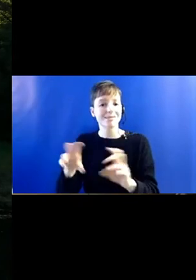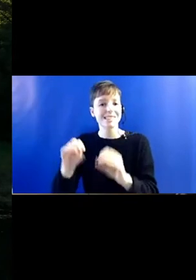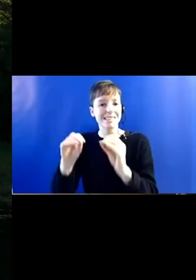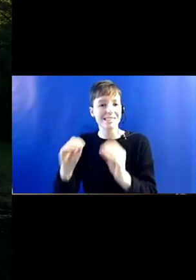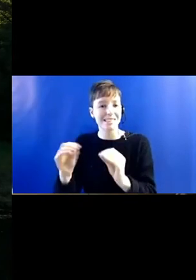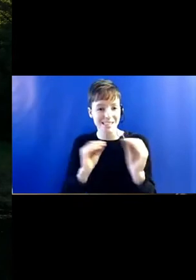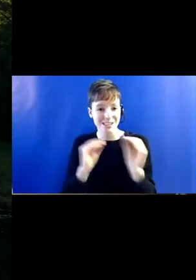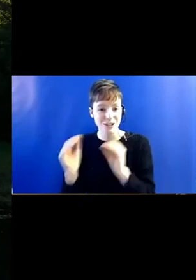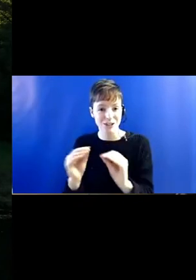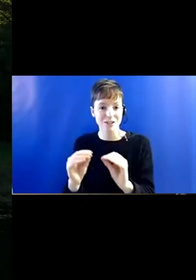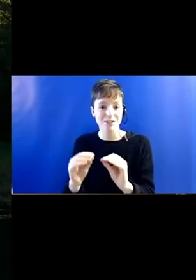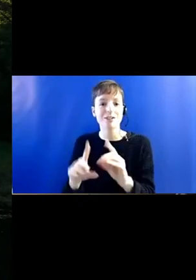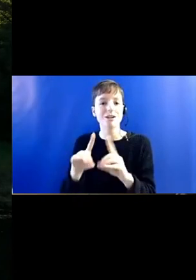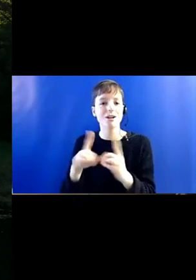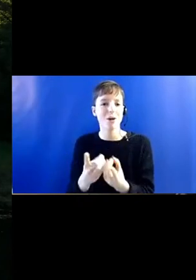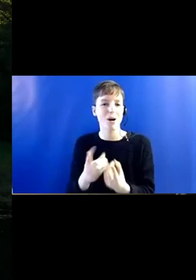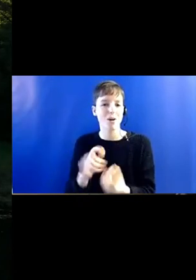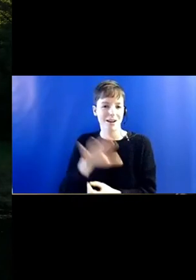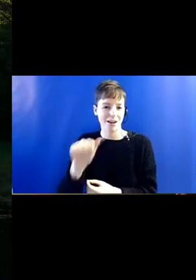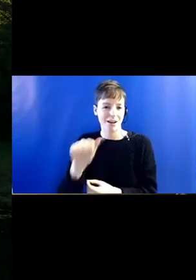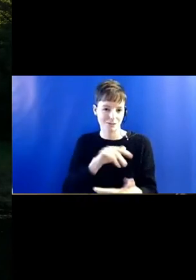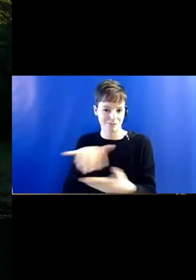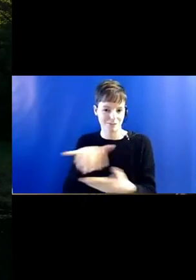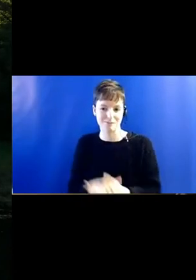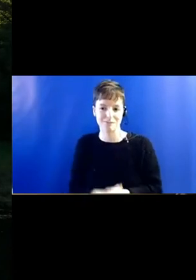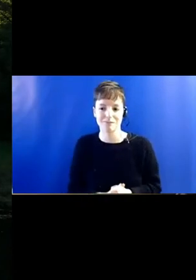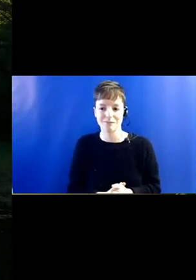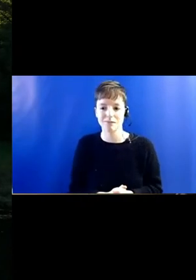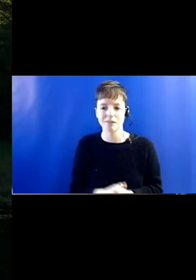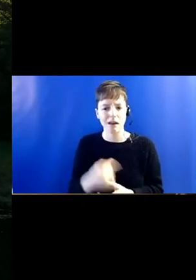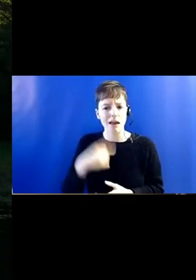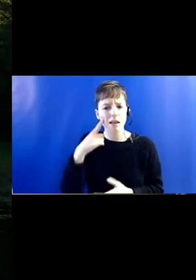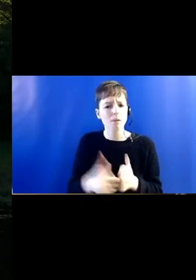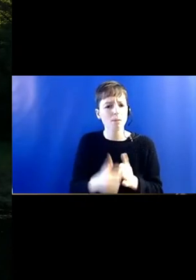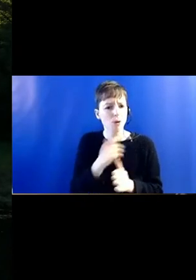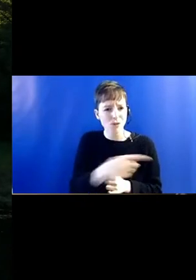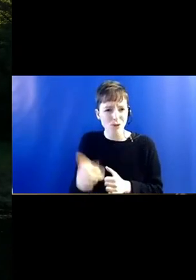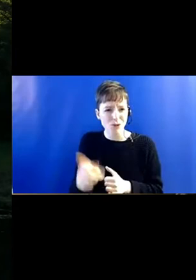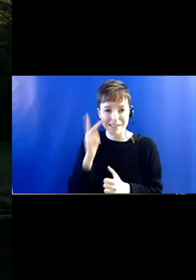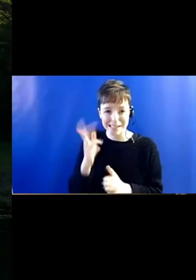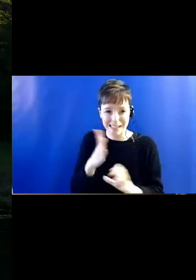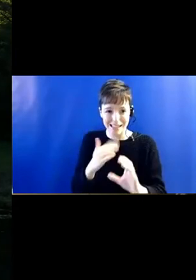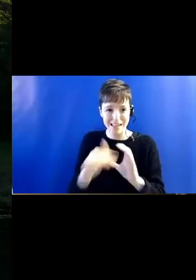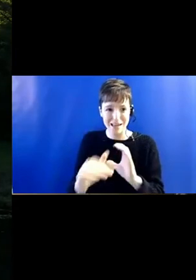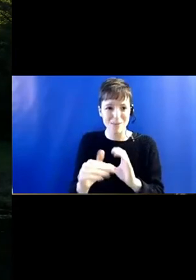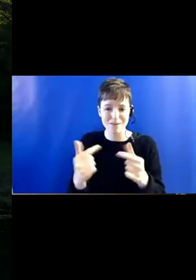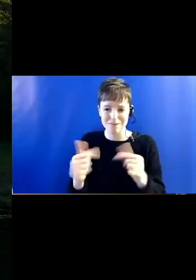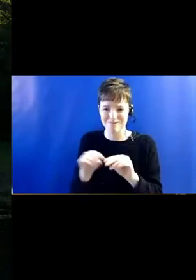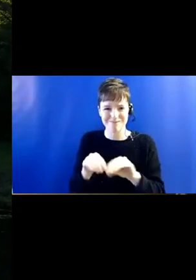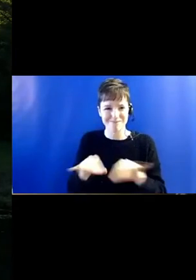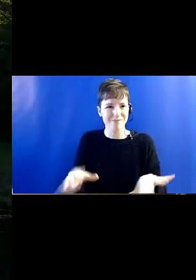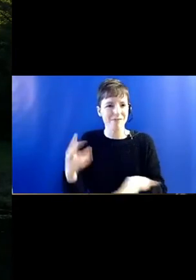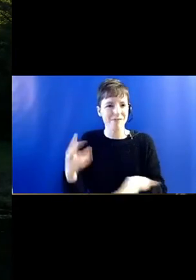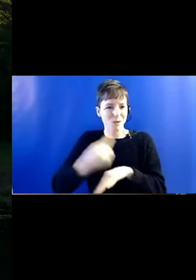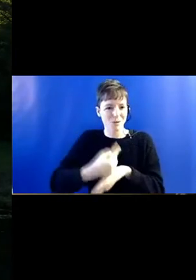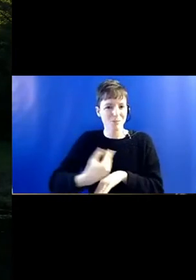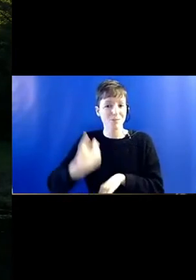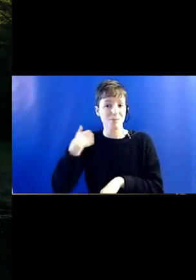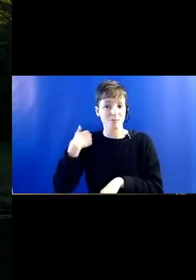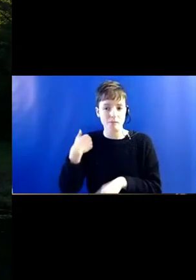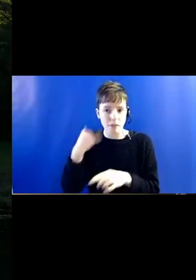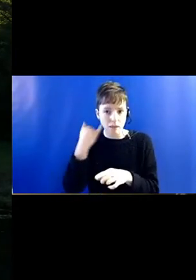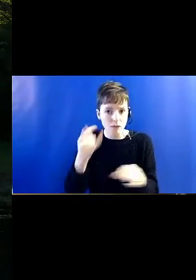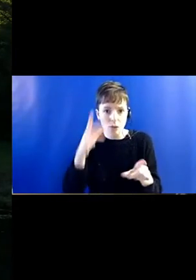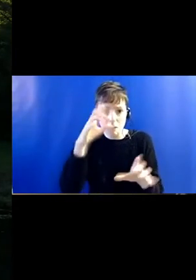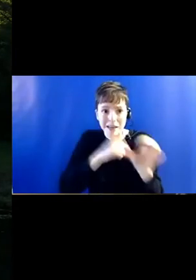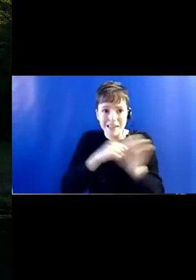I believe most of you have received an email from us a few days ago, and if you haven't, that probably has to do with the timing